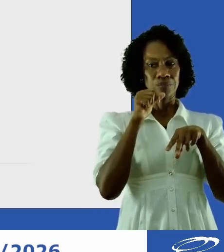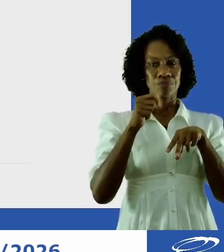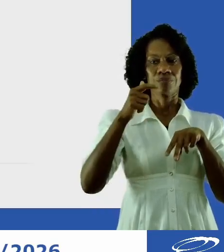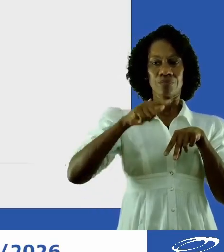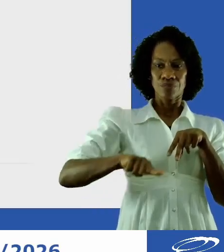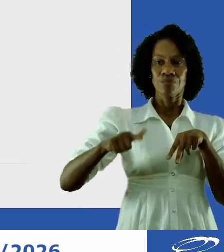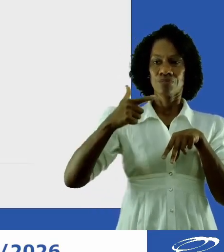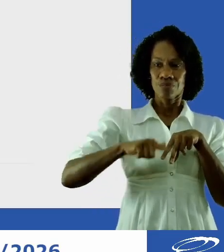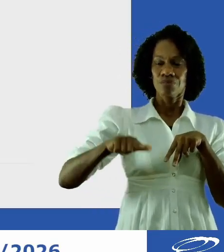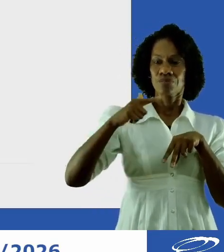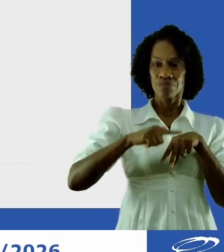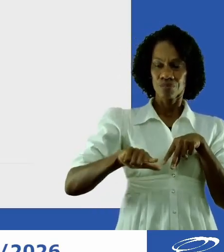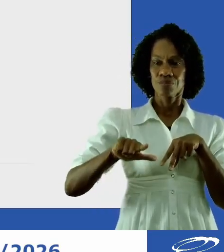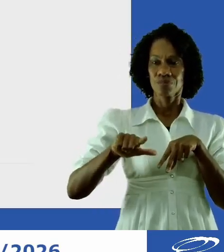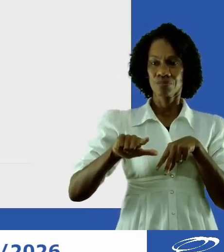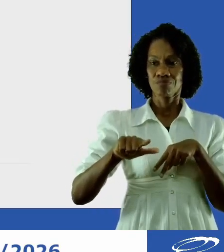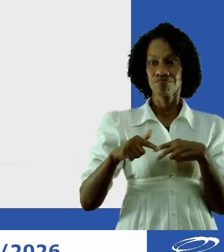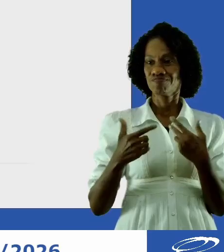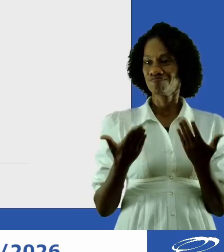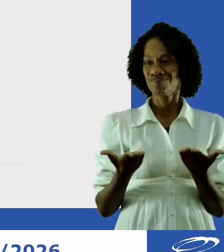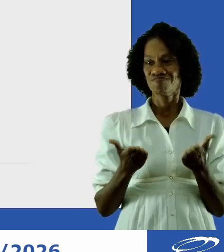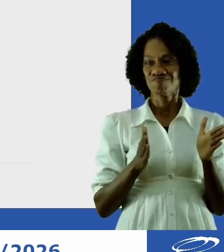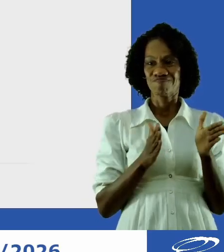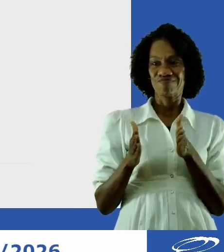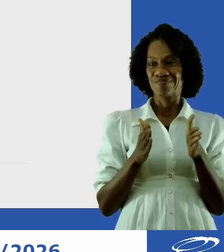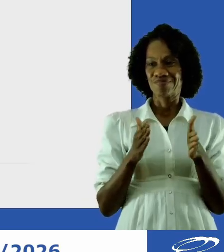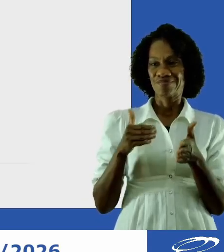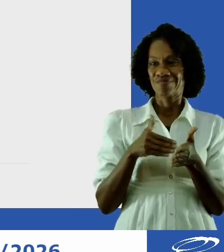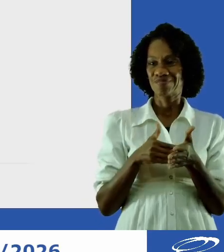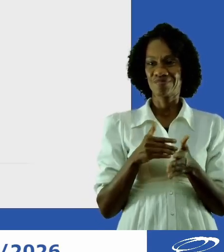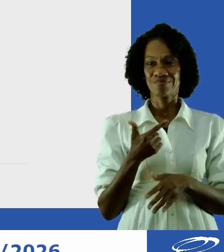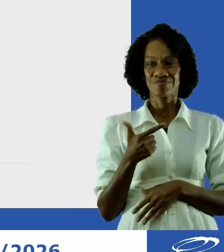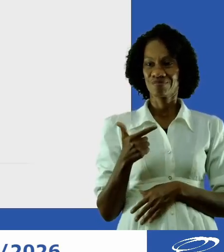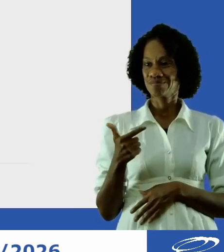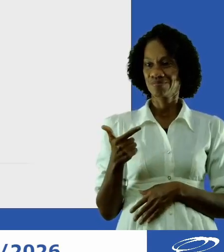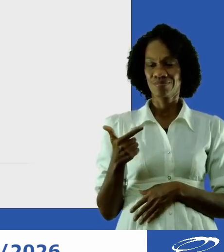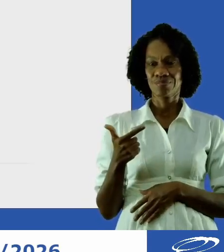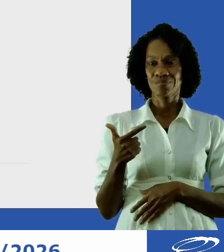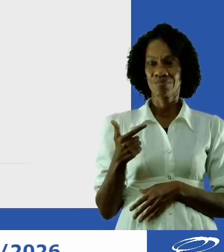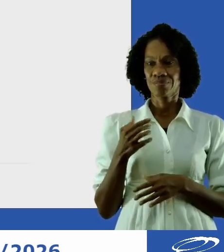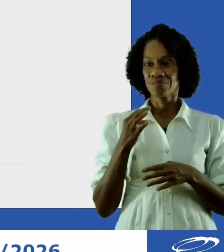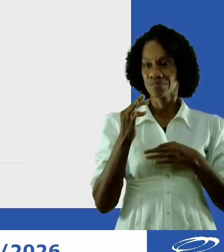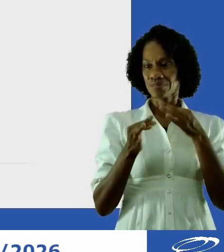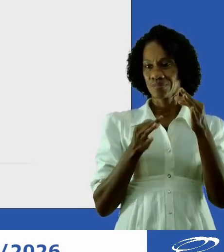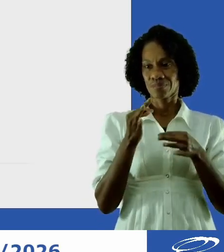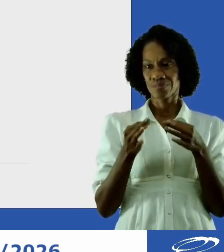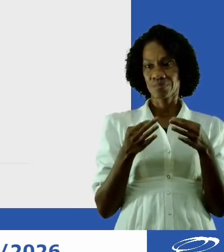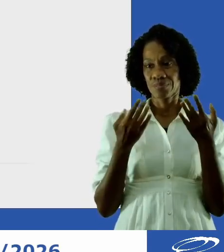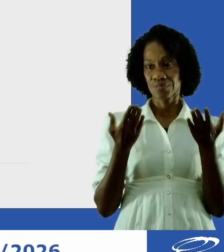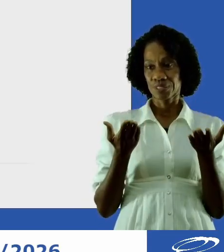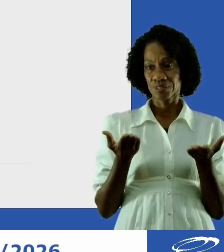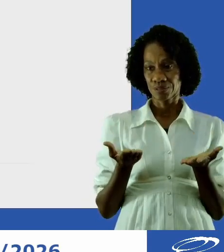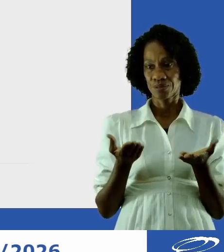indefinitely. I mean, particularly in those cases where the implant is not removed, and we consider that the